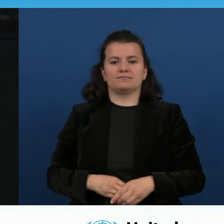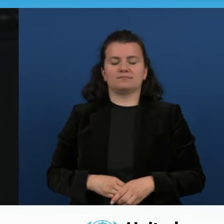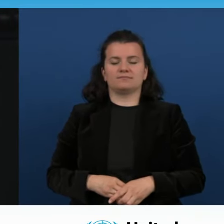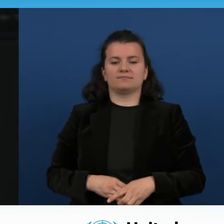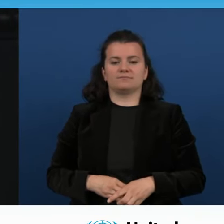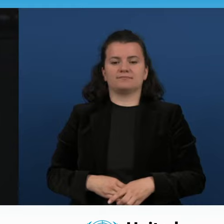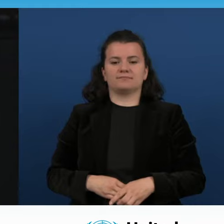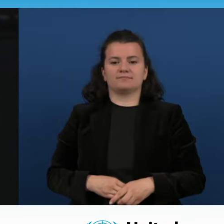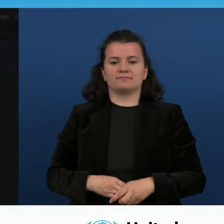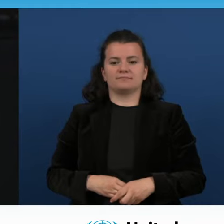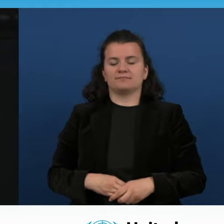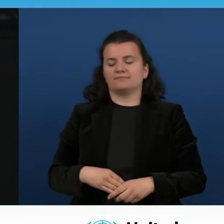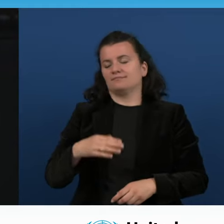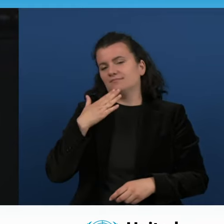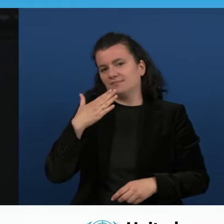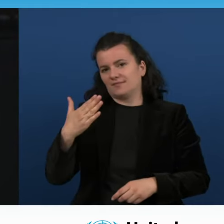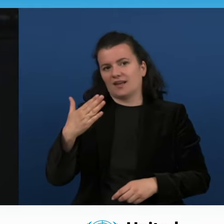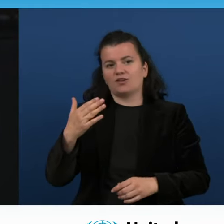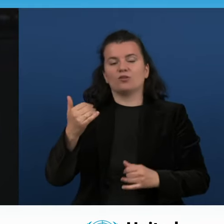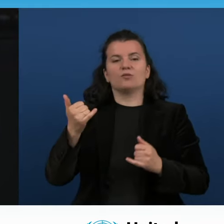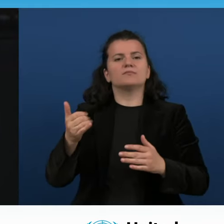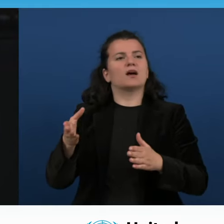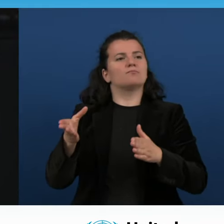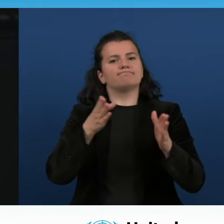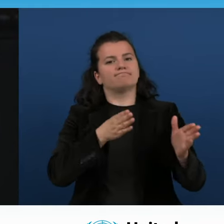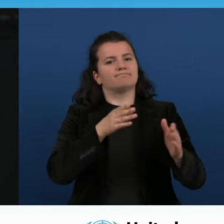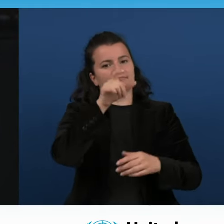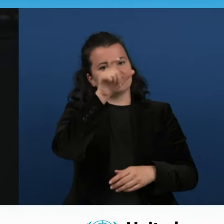The next statement will be